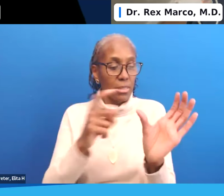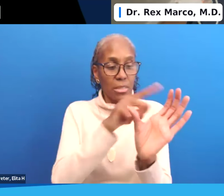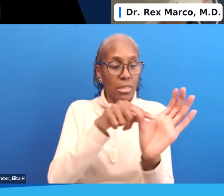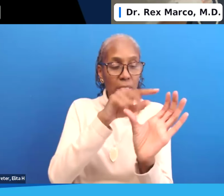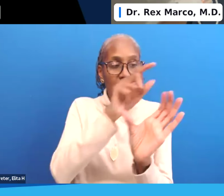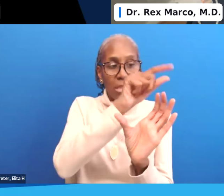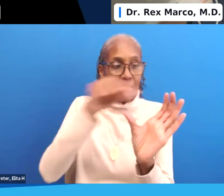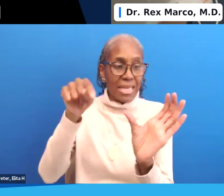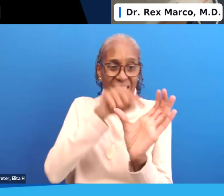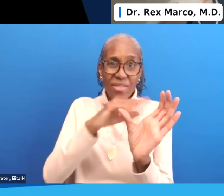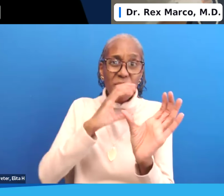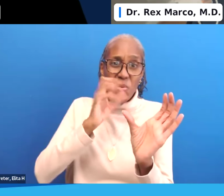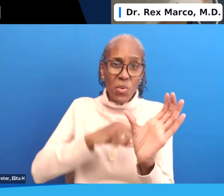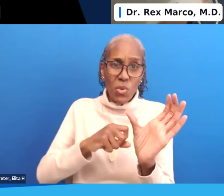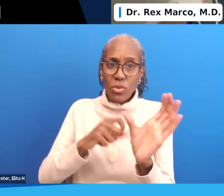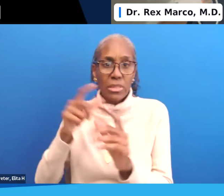a non-option?